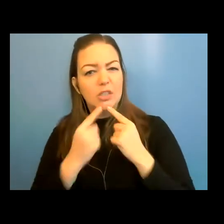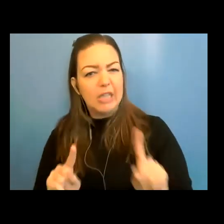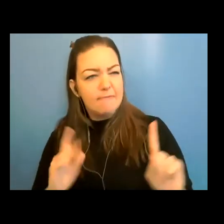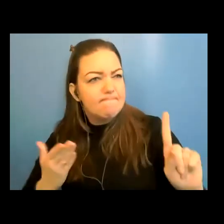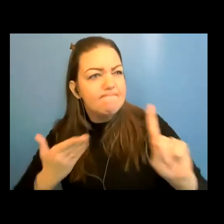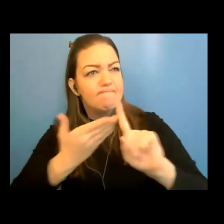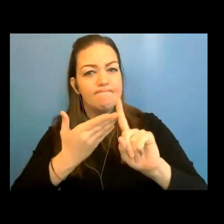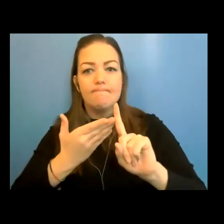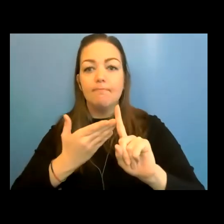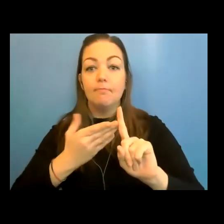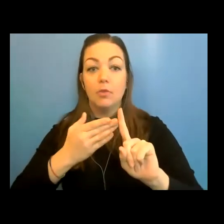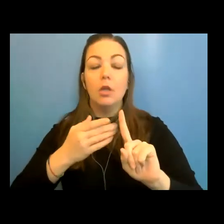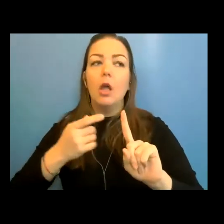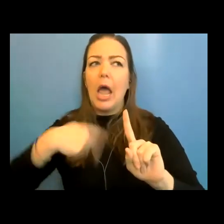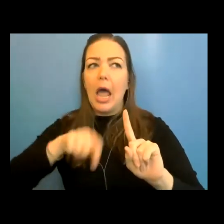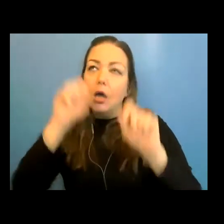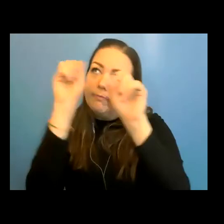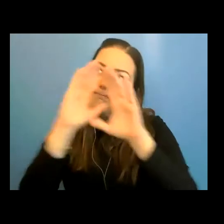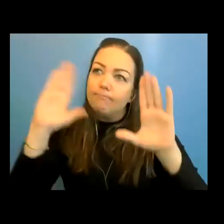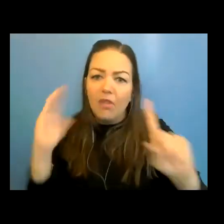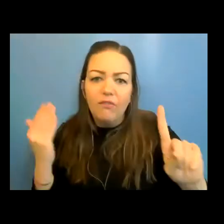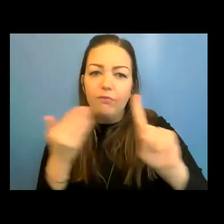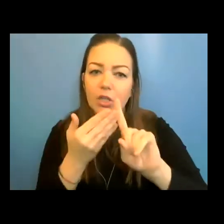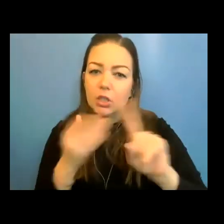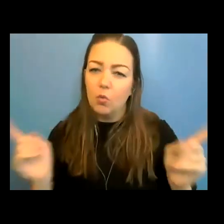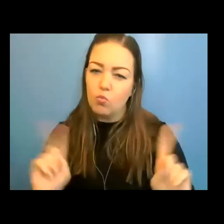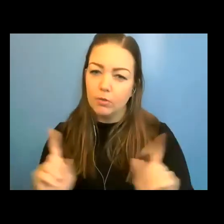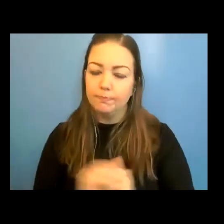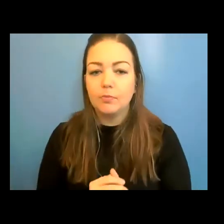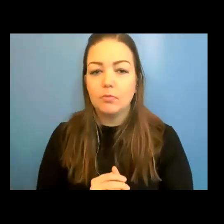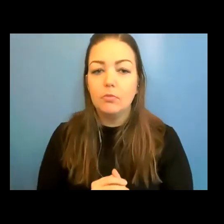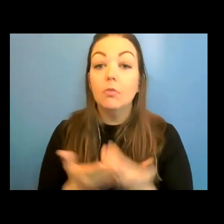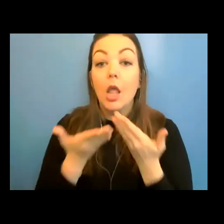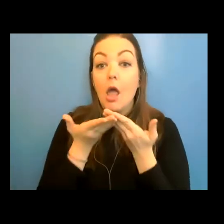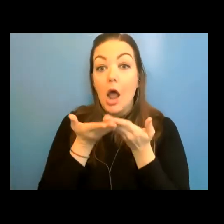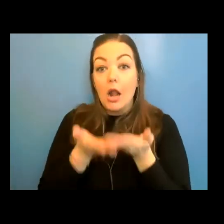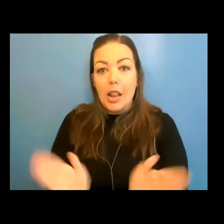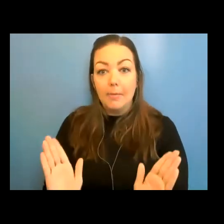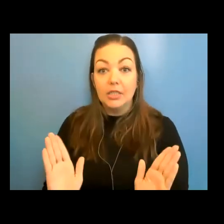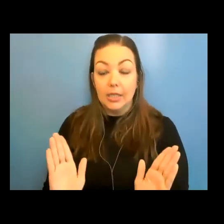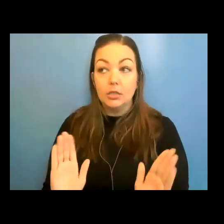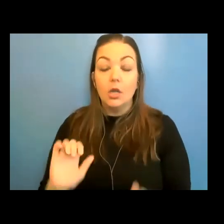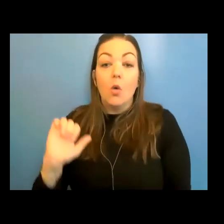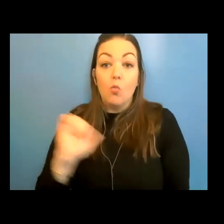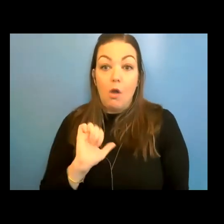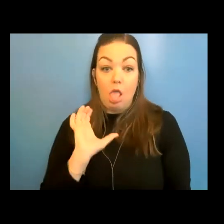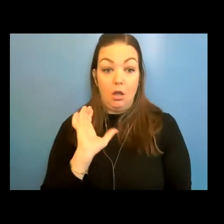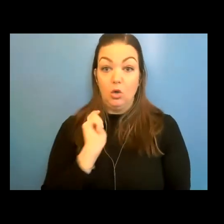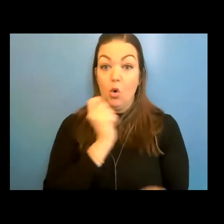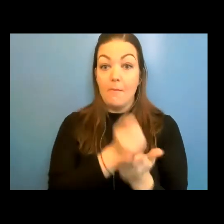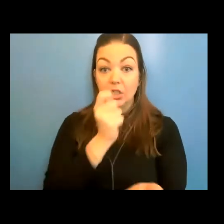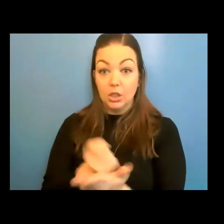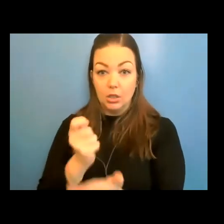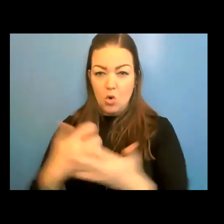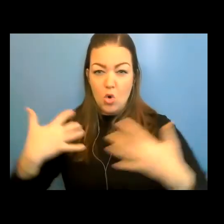that's been set out for us to think about, and it's this. Unlimited shall commission extraordinary work from